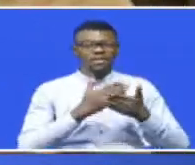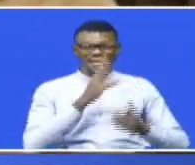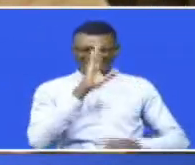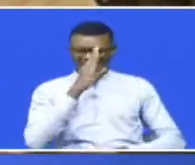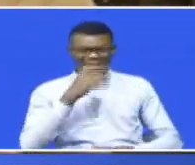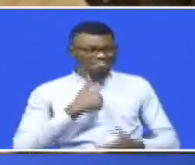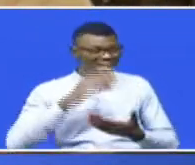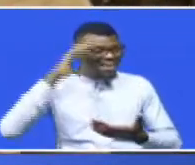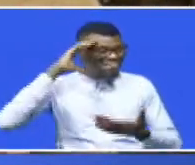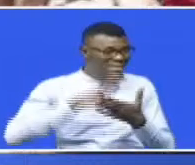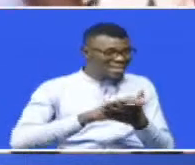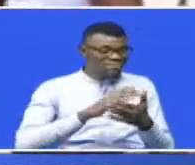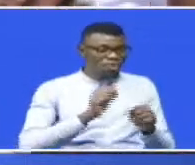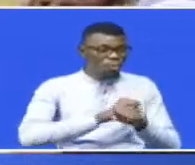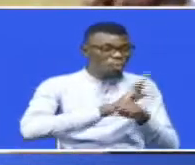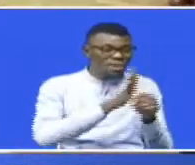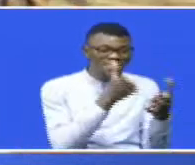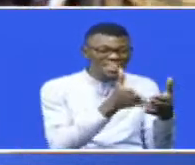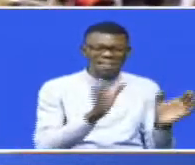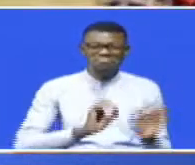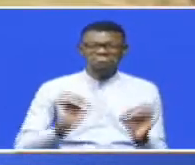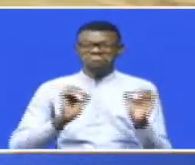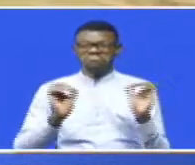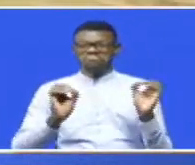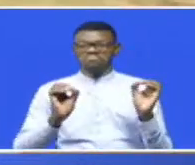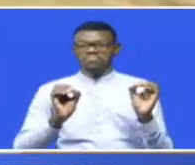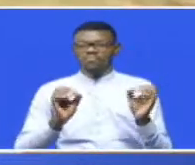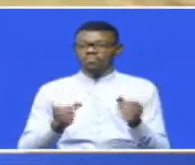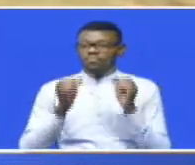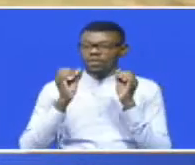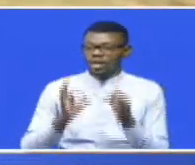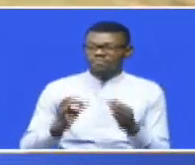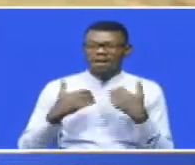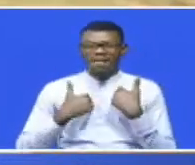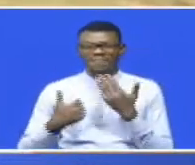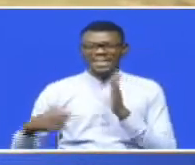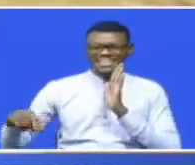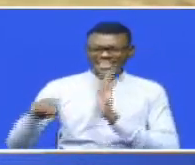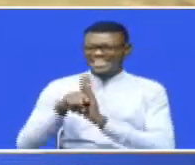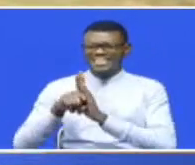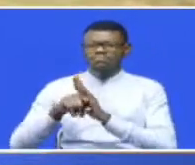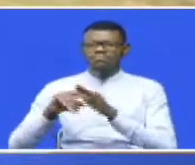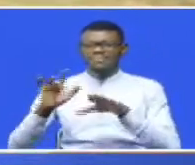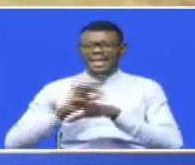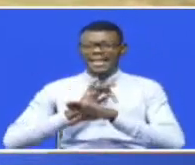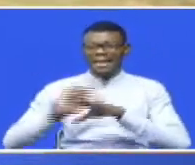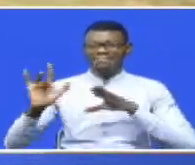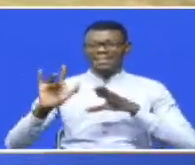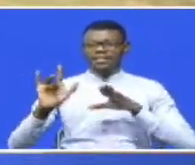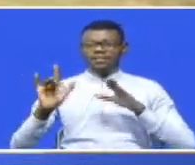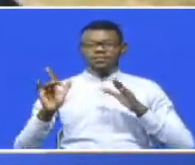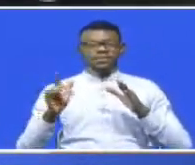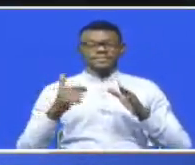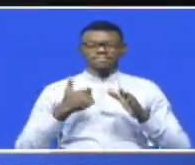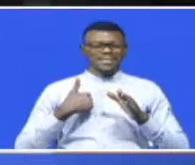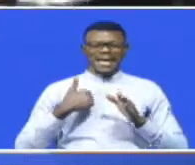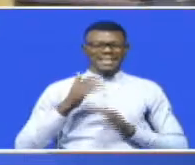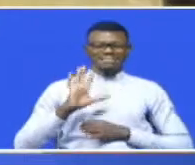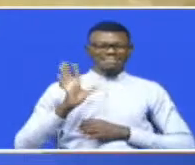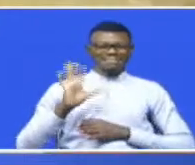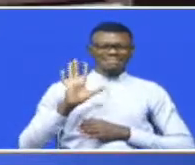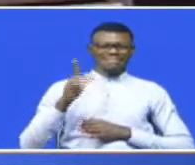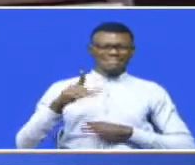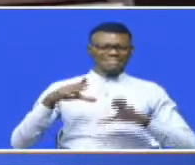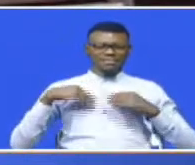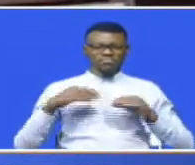Mimi siamini kama kuna corona. If at all it will have a lot of side effects, which are negative, then I don't see the